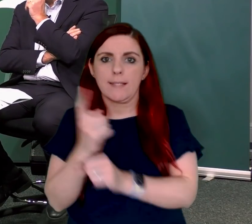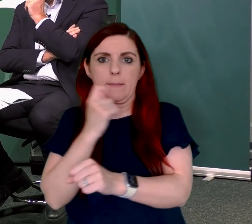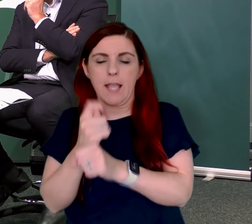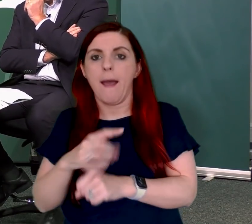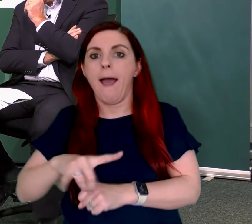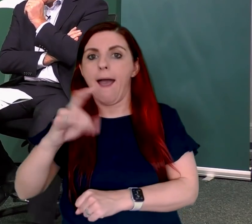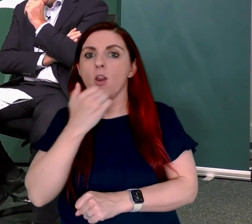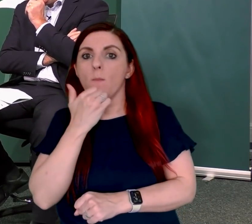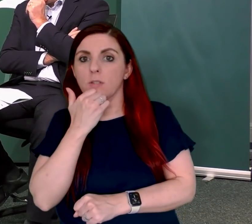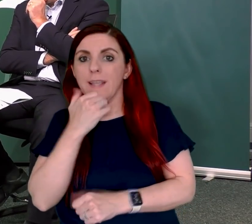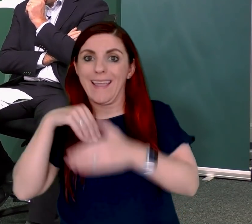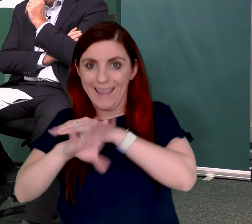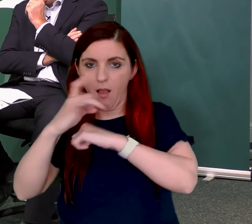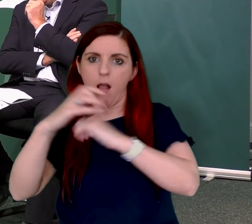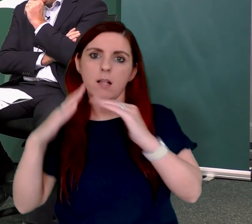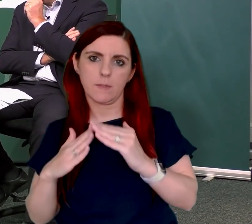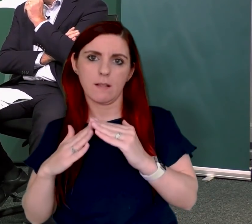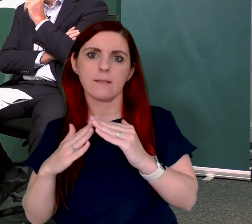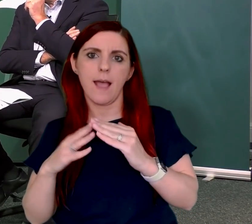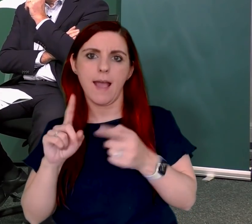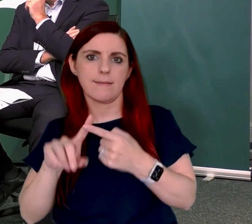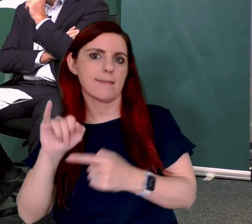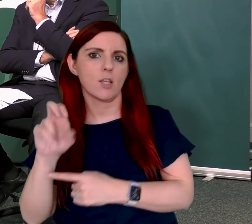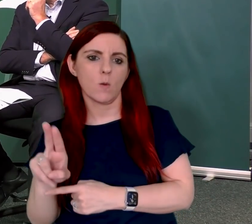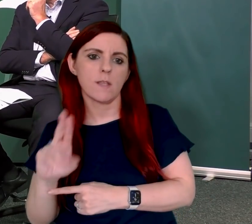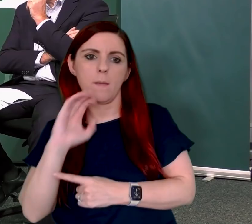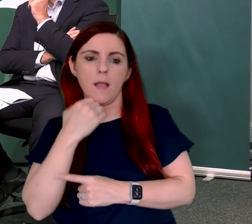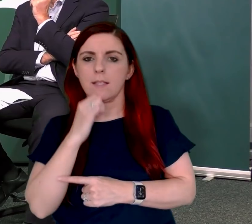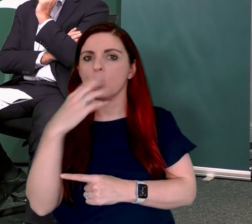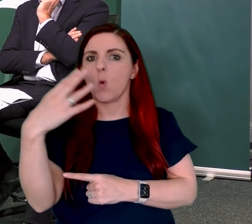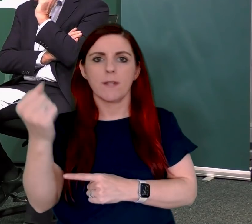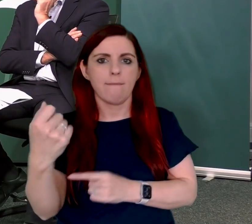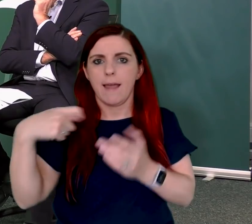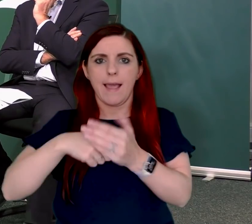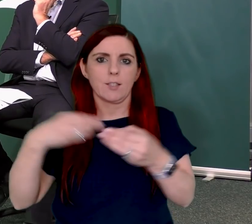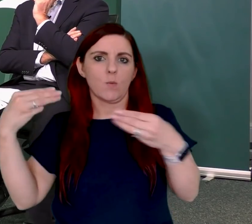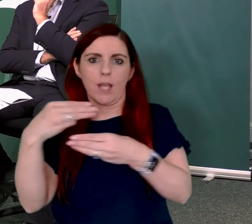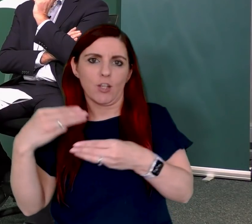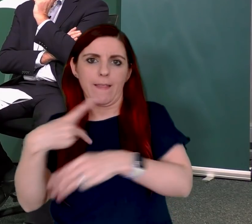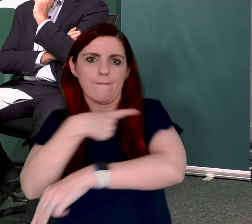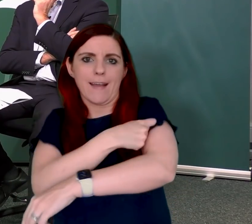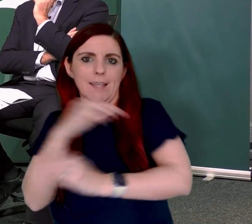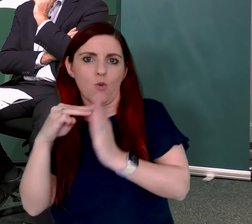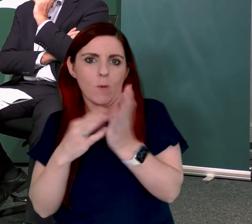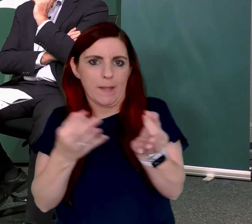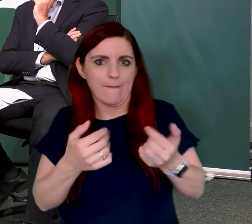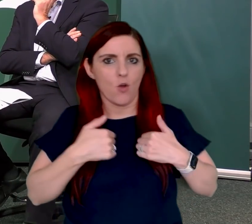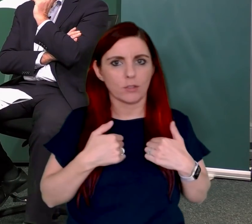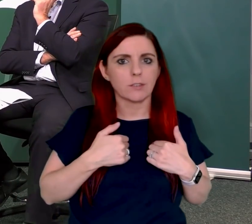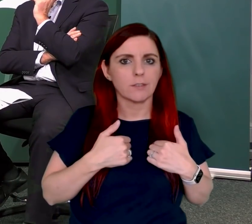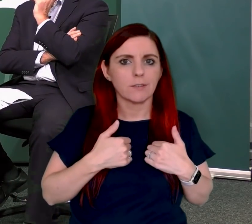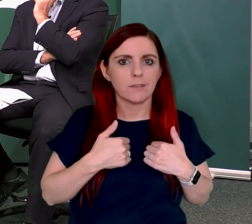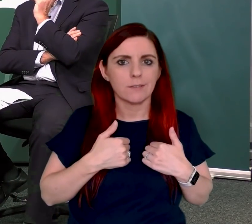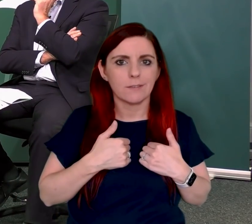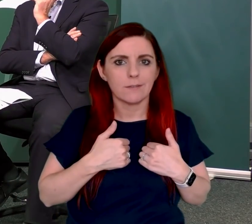higher proportionate pressure on their hospitals and ICUs, because they don't have that layer of protection that the vaccine program gave them in terms of